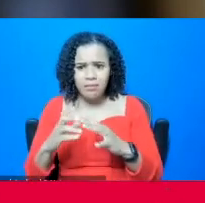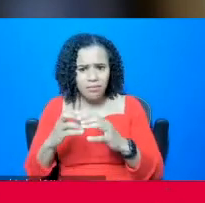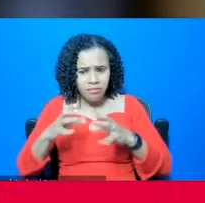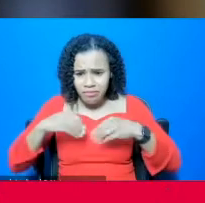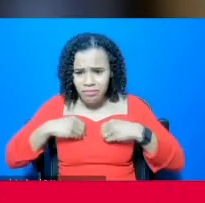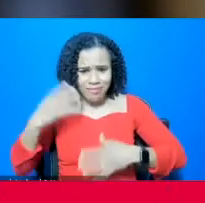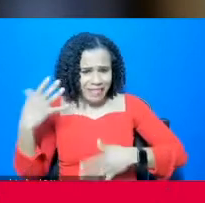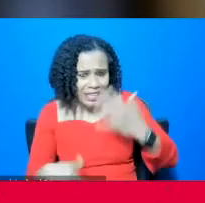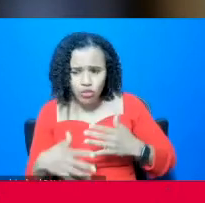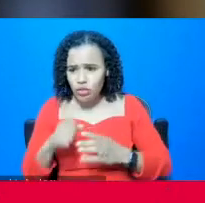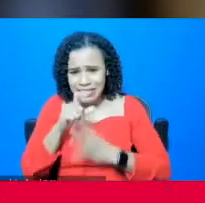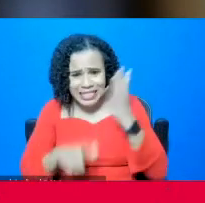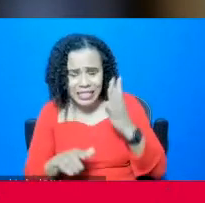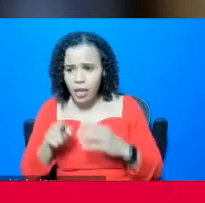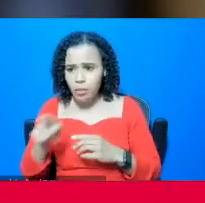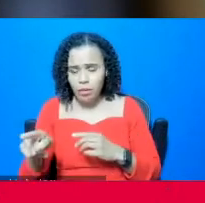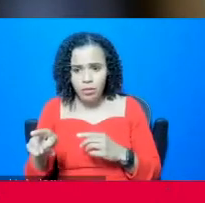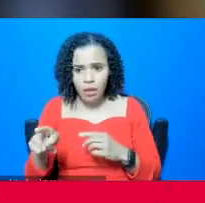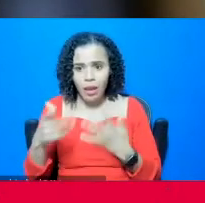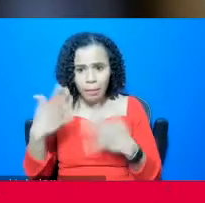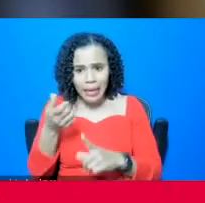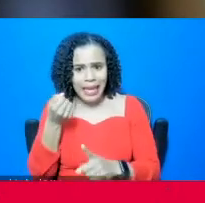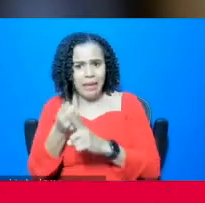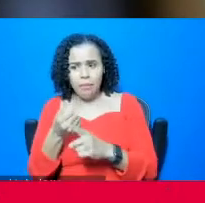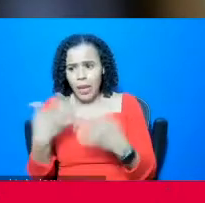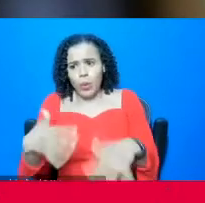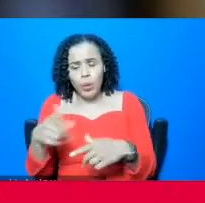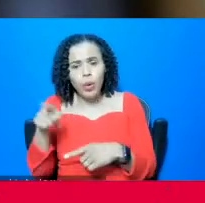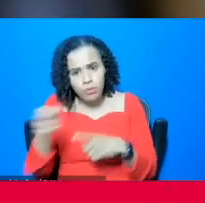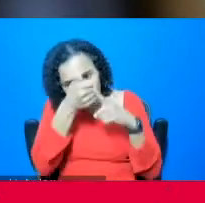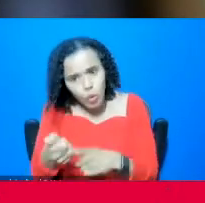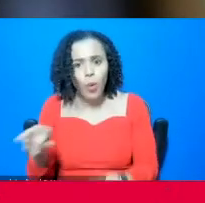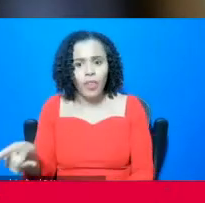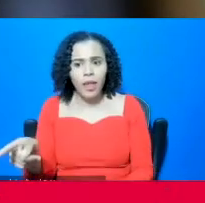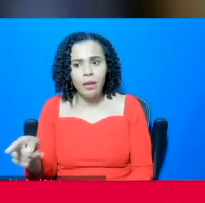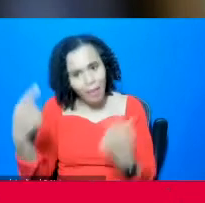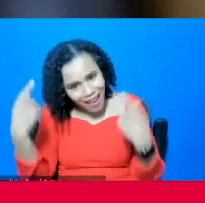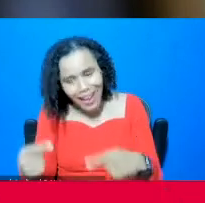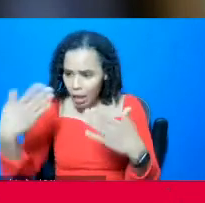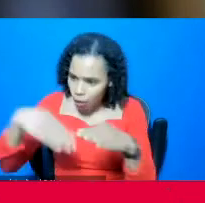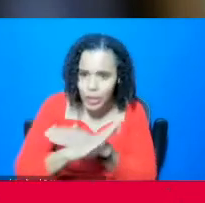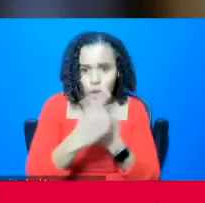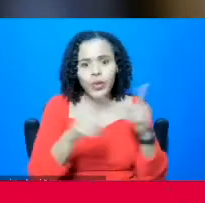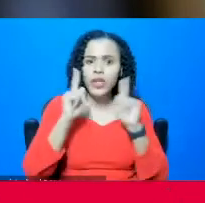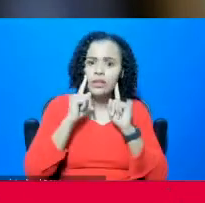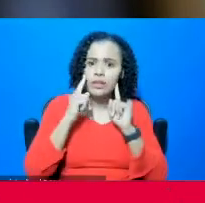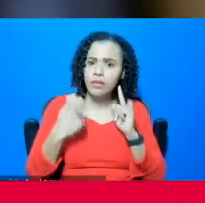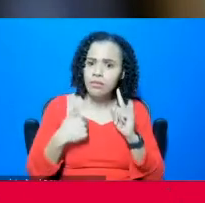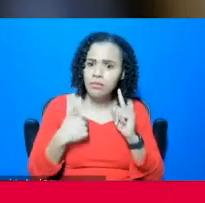impact, can access education like I was able to, in a supported way, in a bespoke